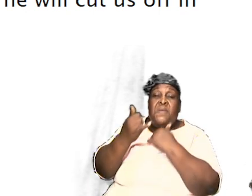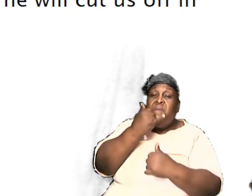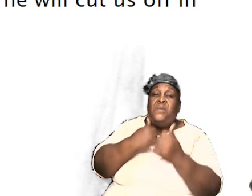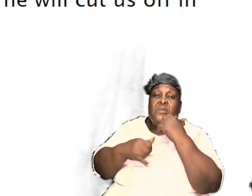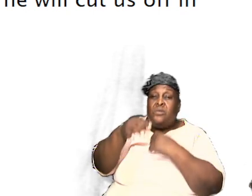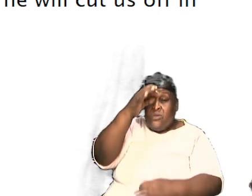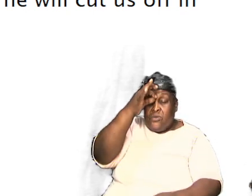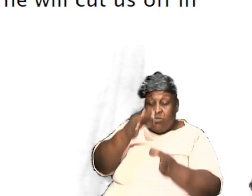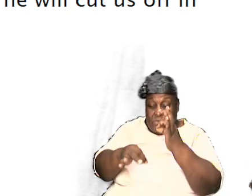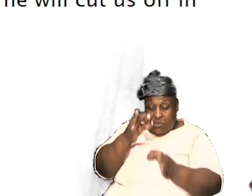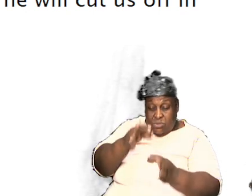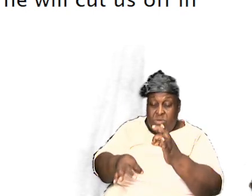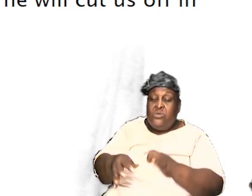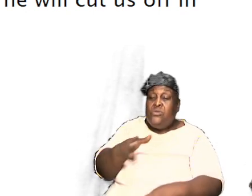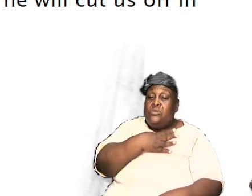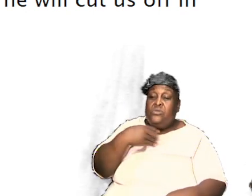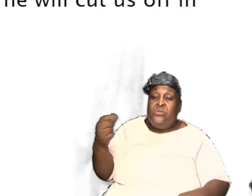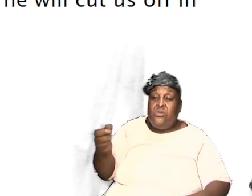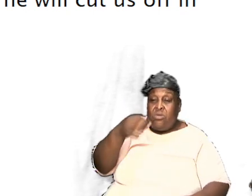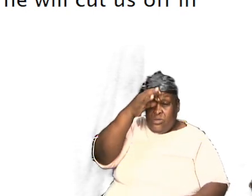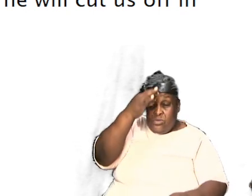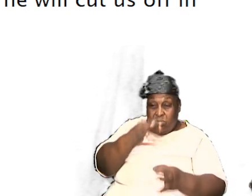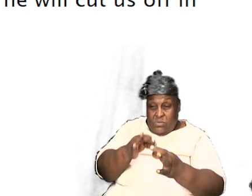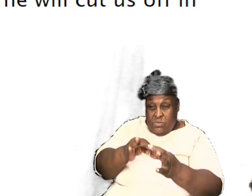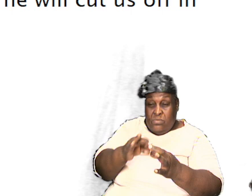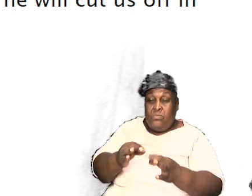justice and judgment.